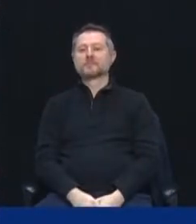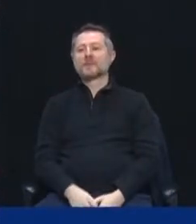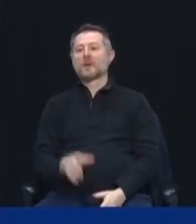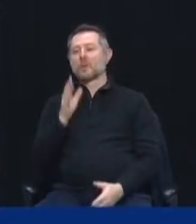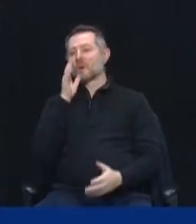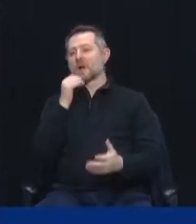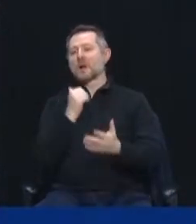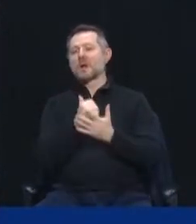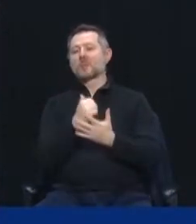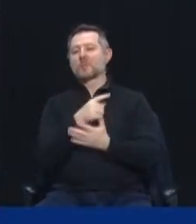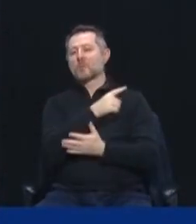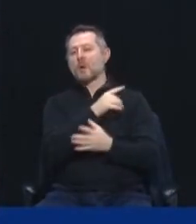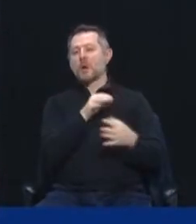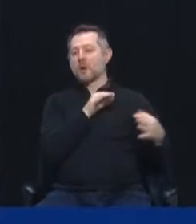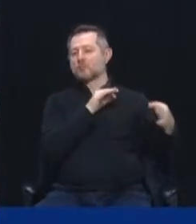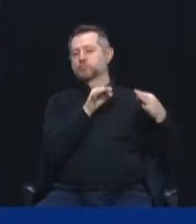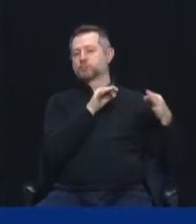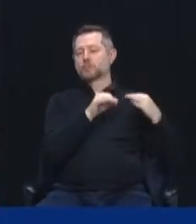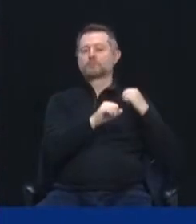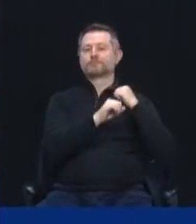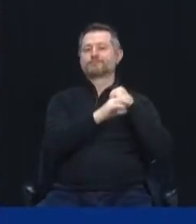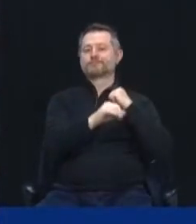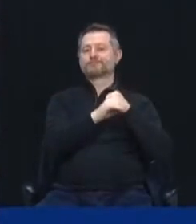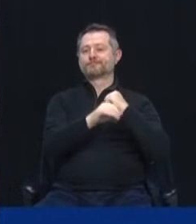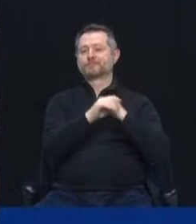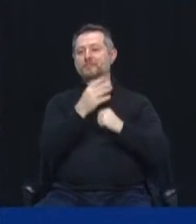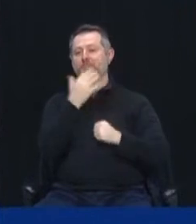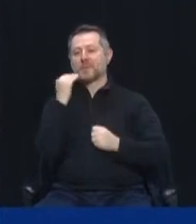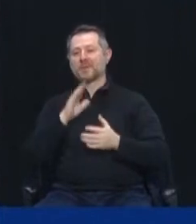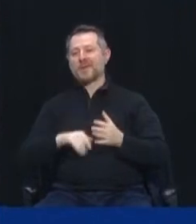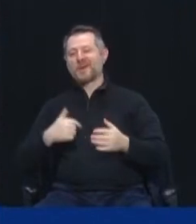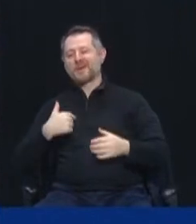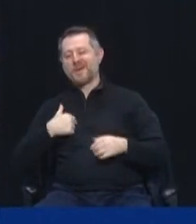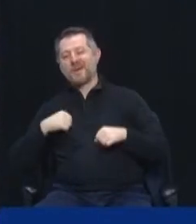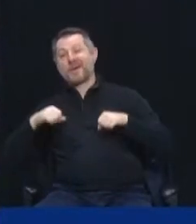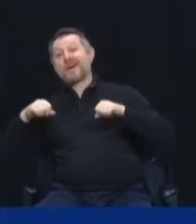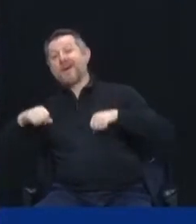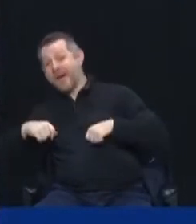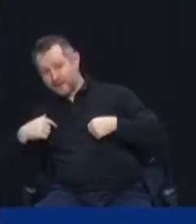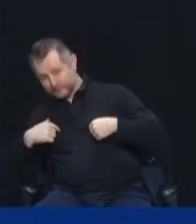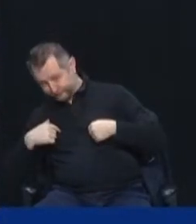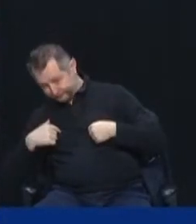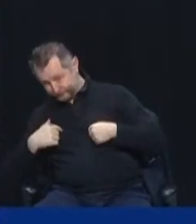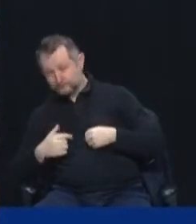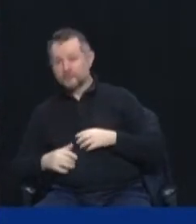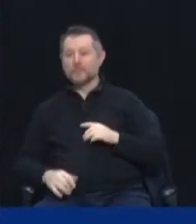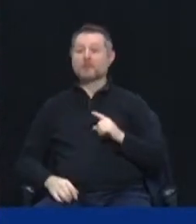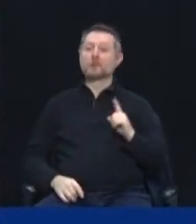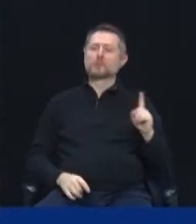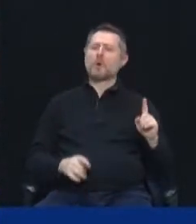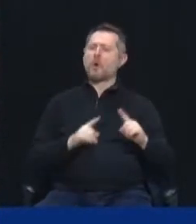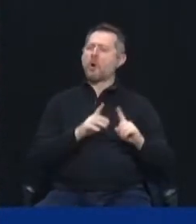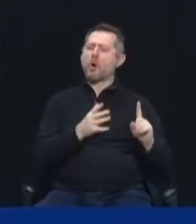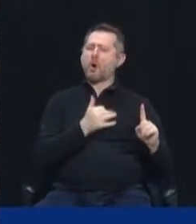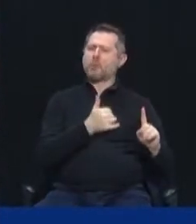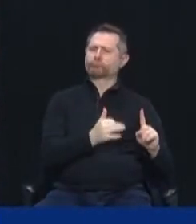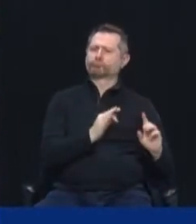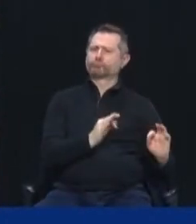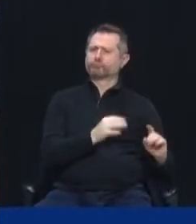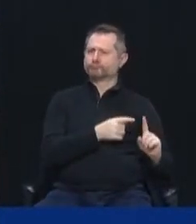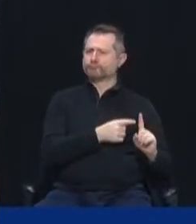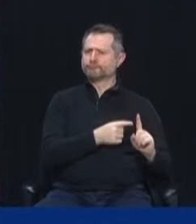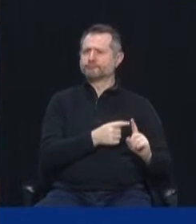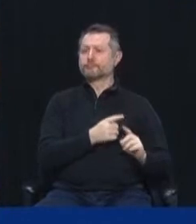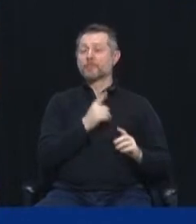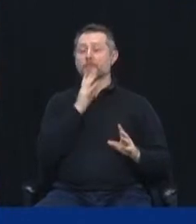this message a little bit better than I did, but it lends itself to the No Hay